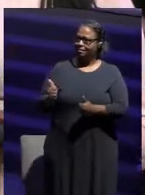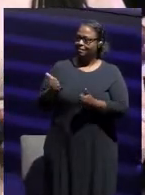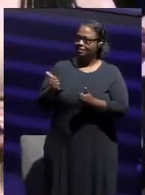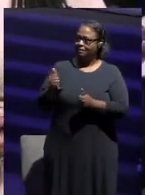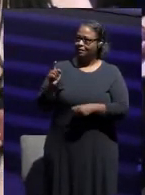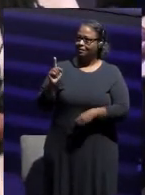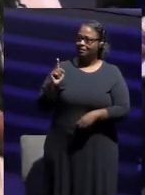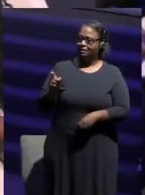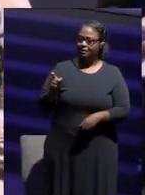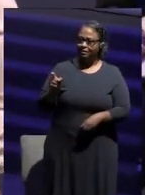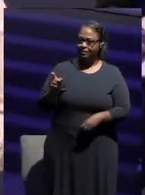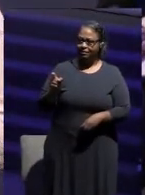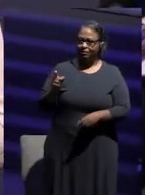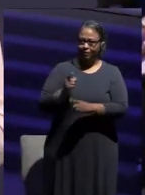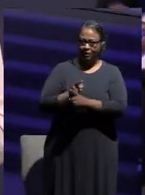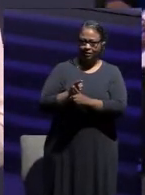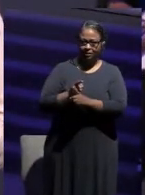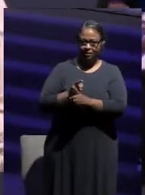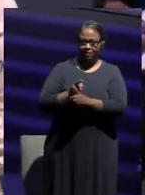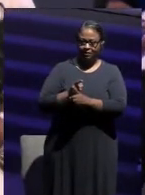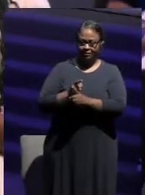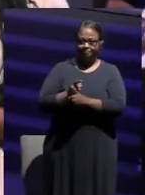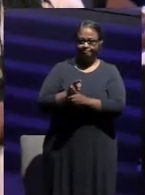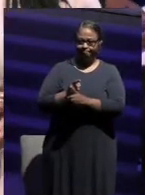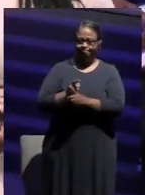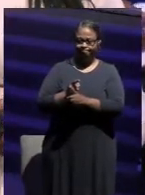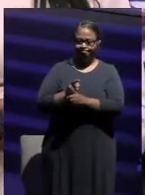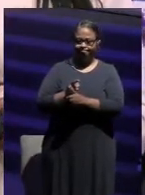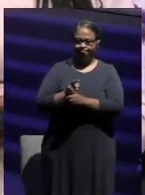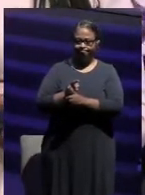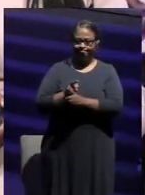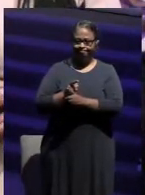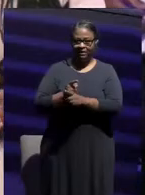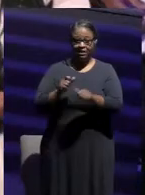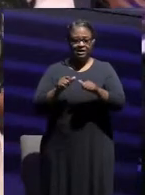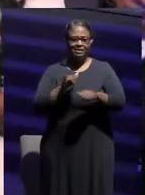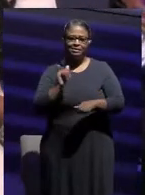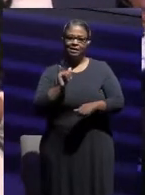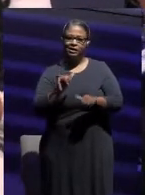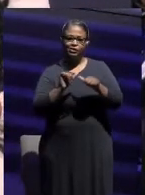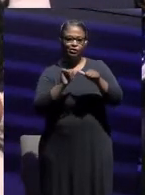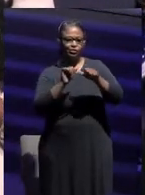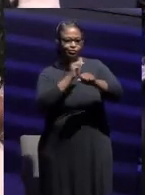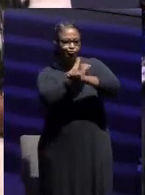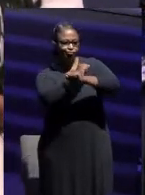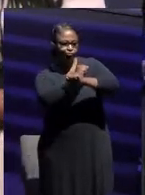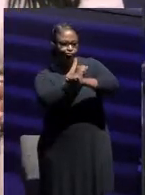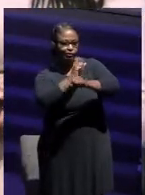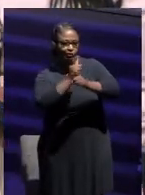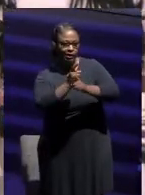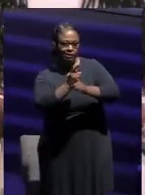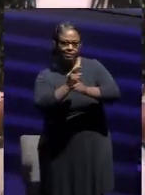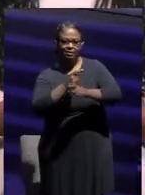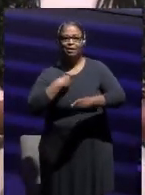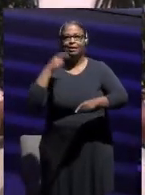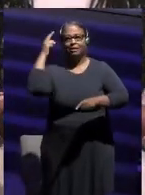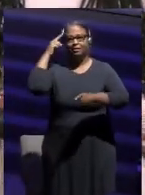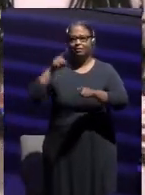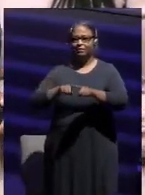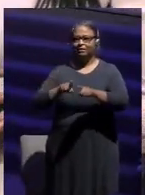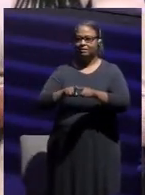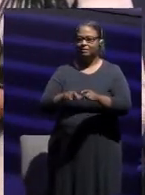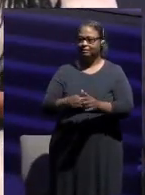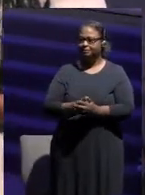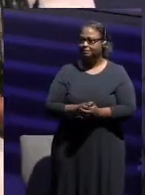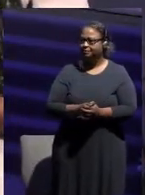make that disclosure. No eternal security. Amen. Praise God. I agree. Bless the